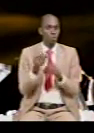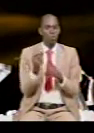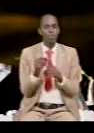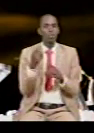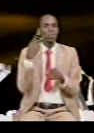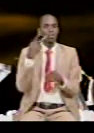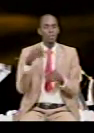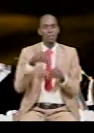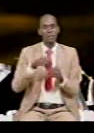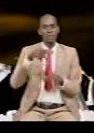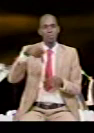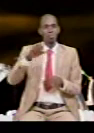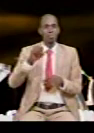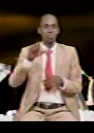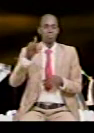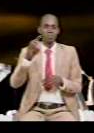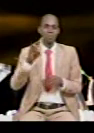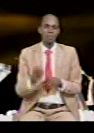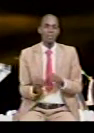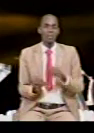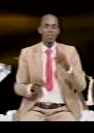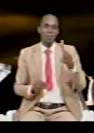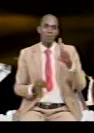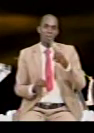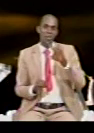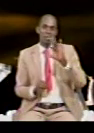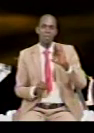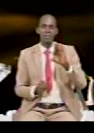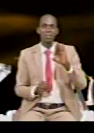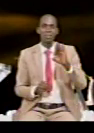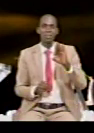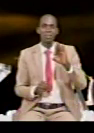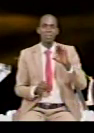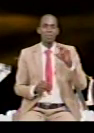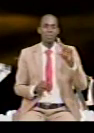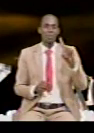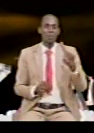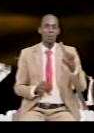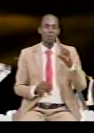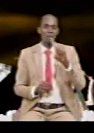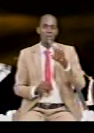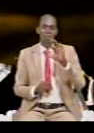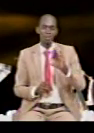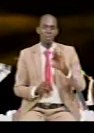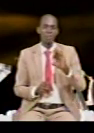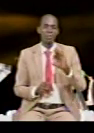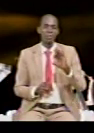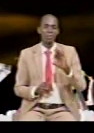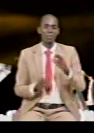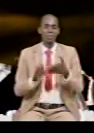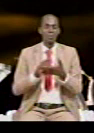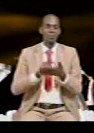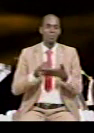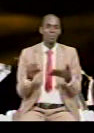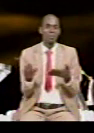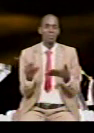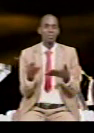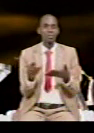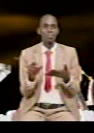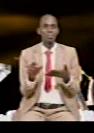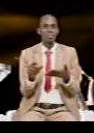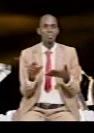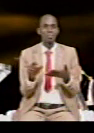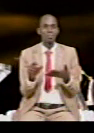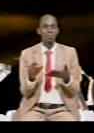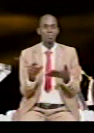Psalm 119, Psalm 119, 119, we read there from